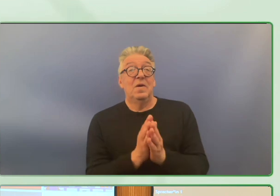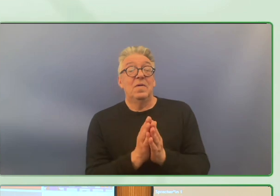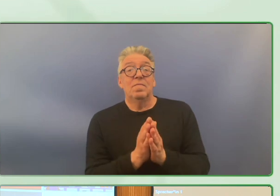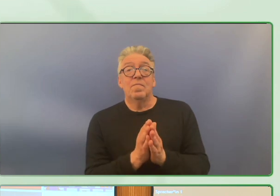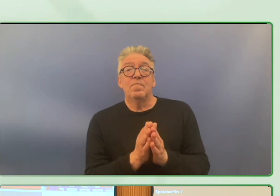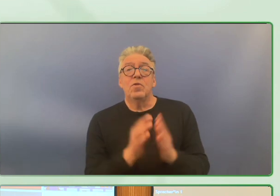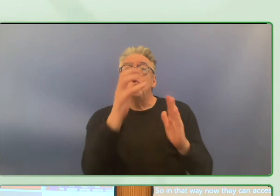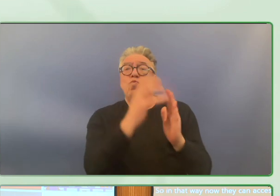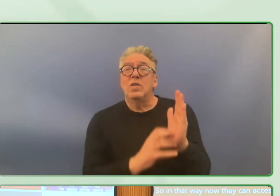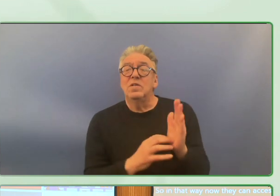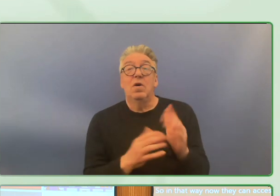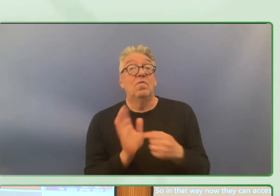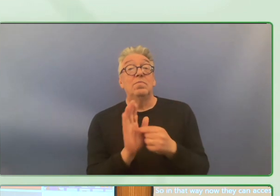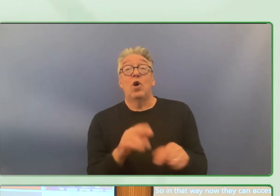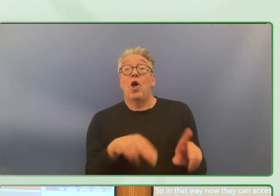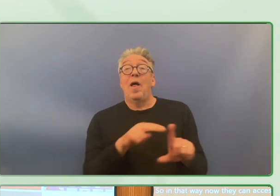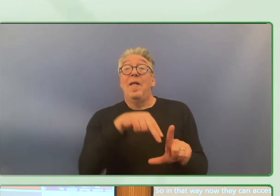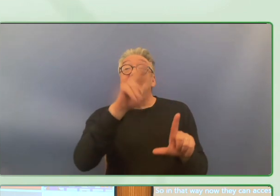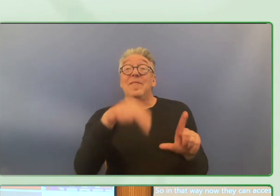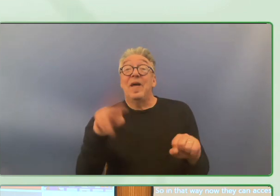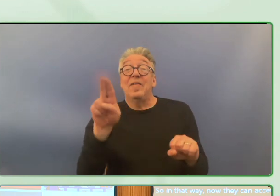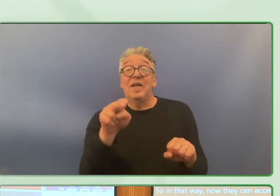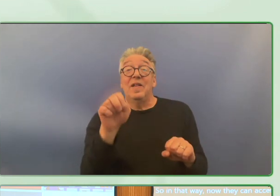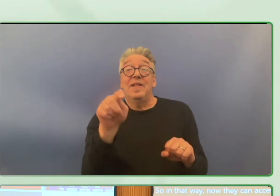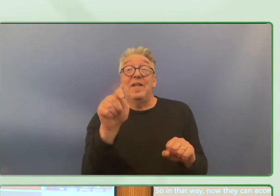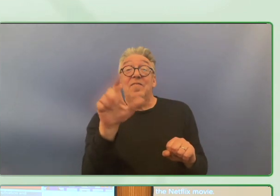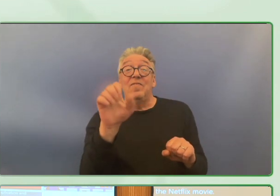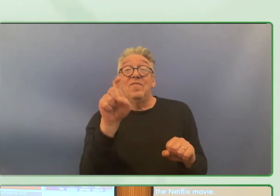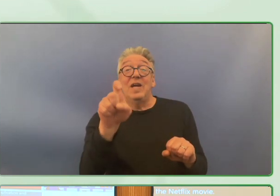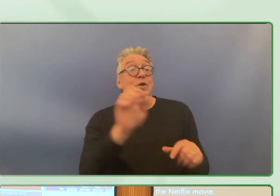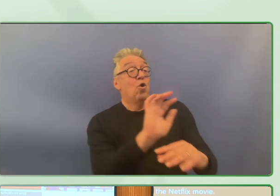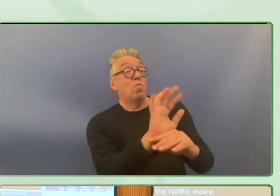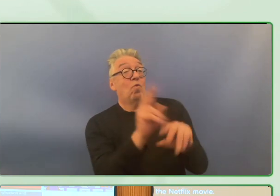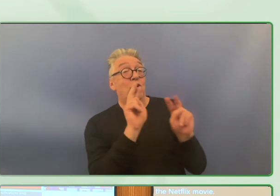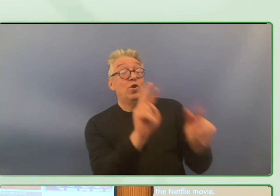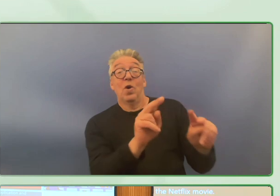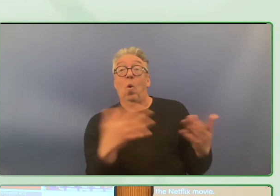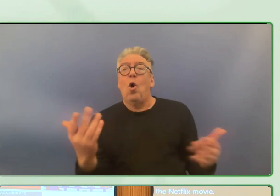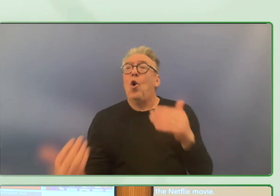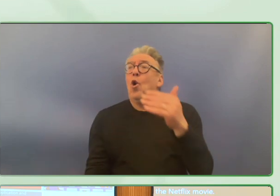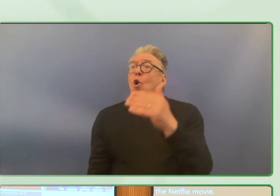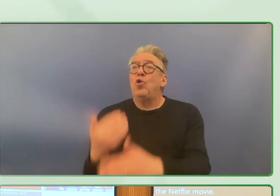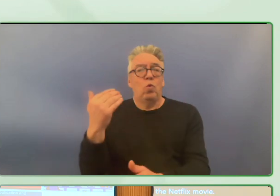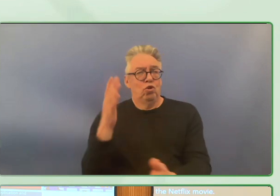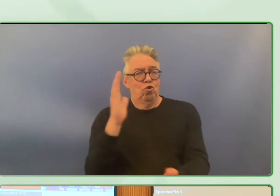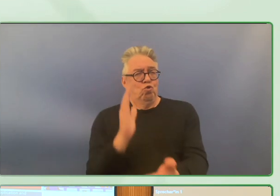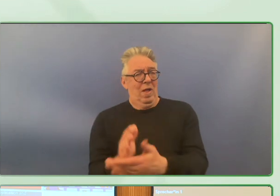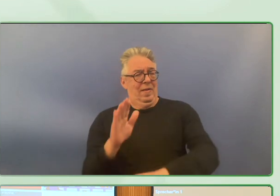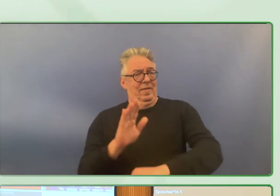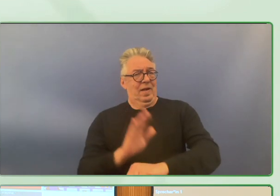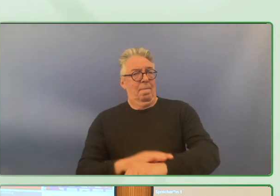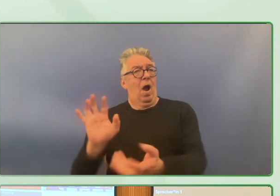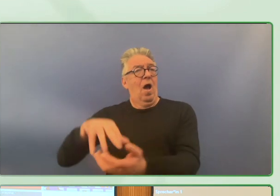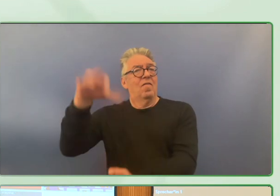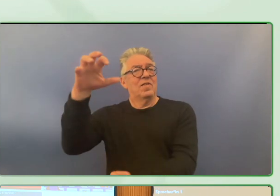the Netflix movie, or having a news channel, real-time sign language interpretation through an avatar.